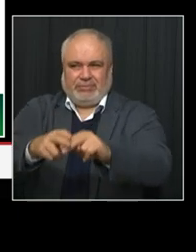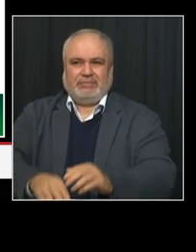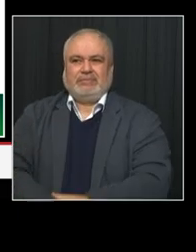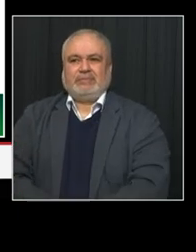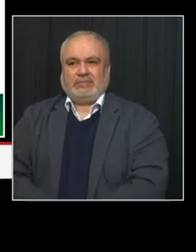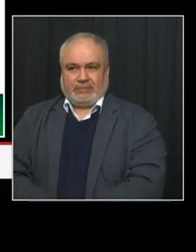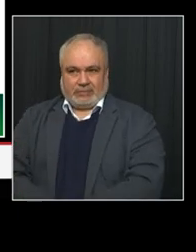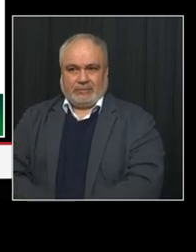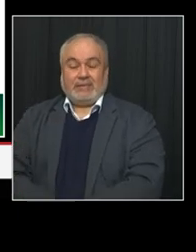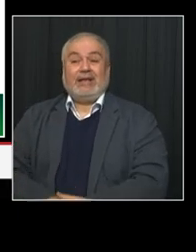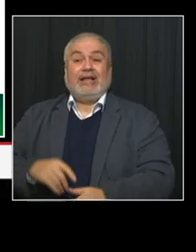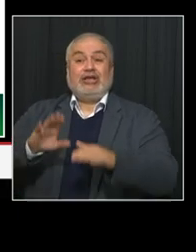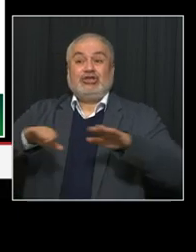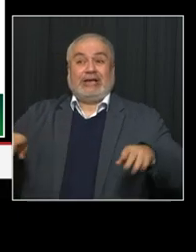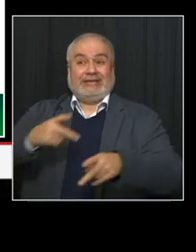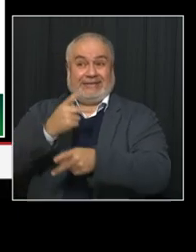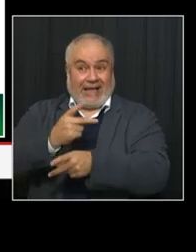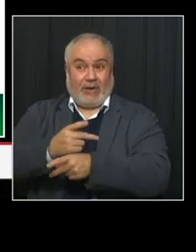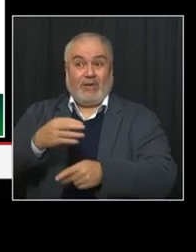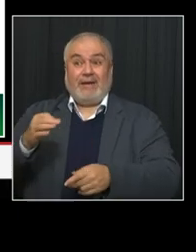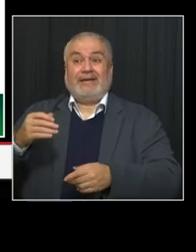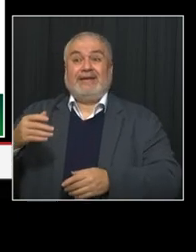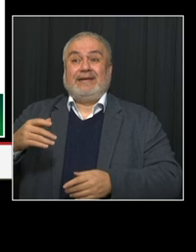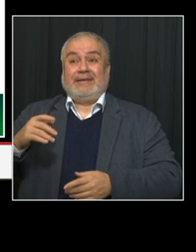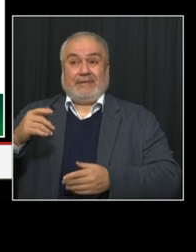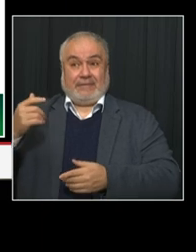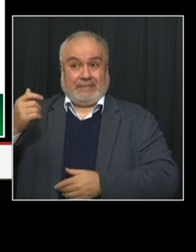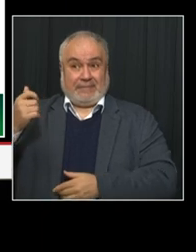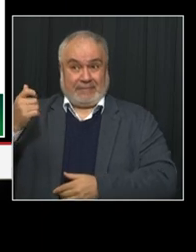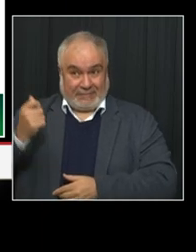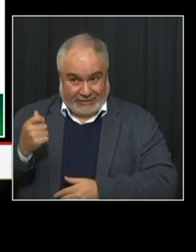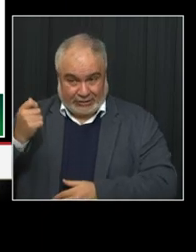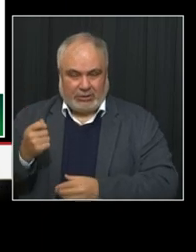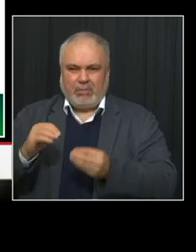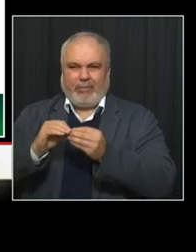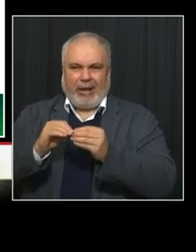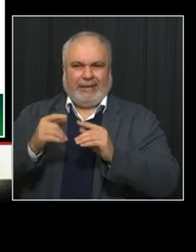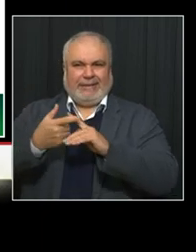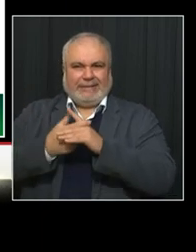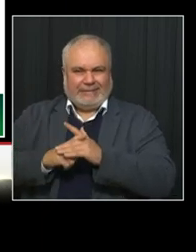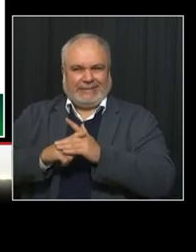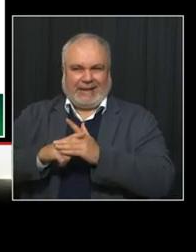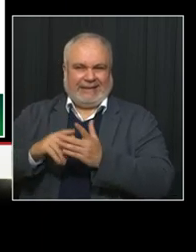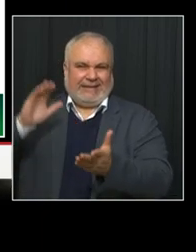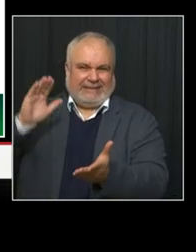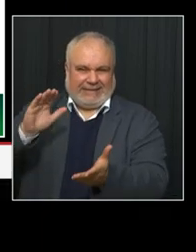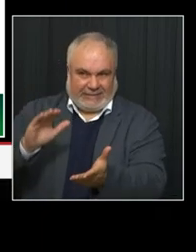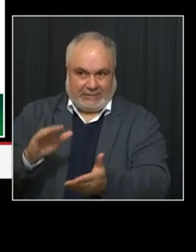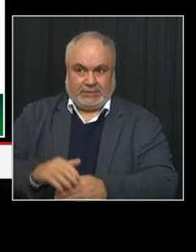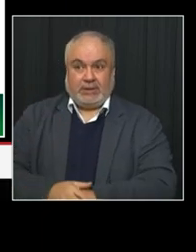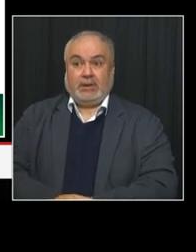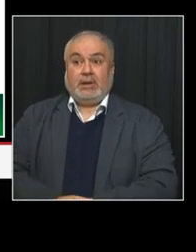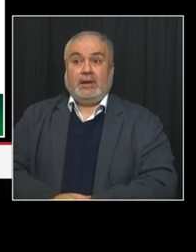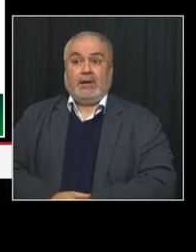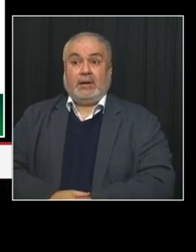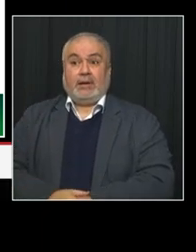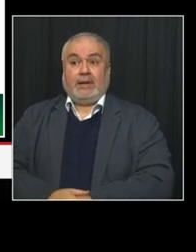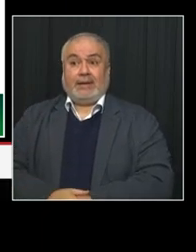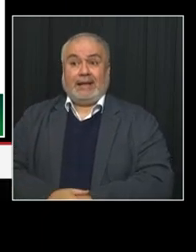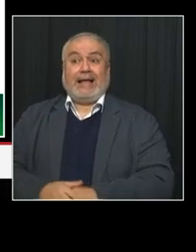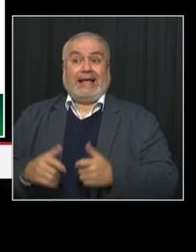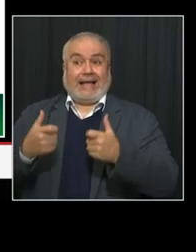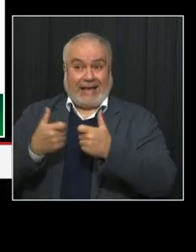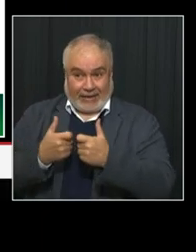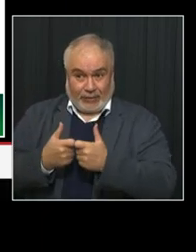our pension system to cover higher utilities and rental costs. We need to make sure we're covering overtime, and we always